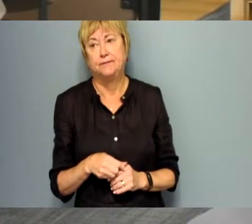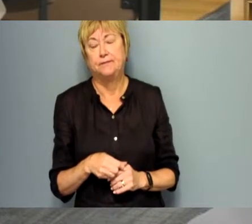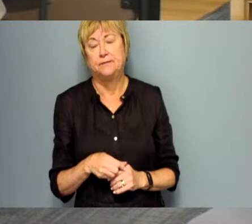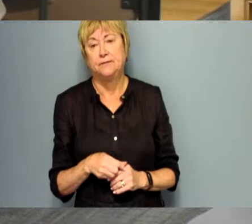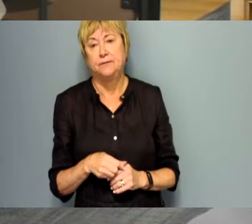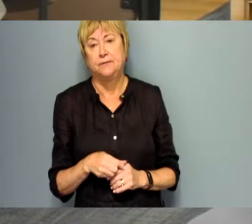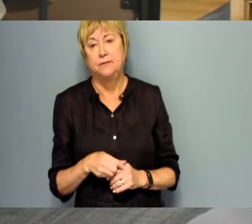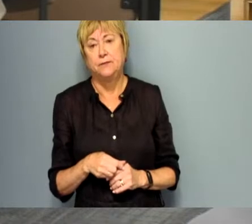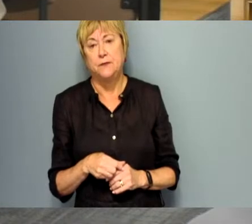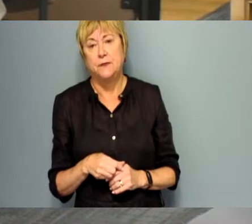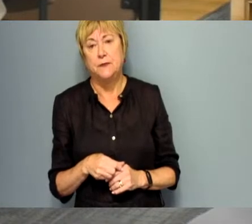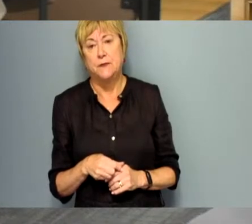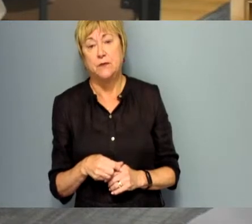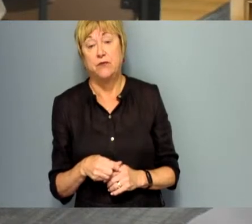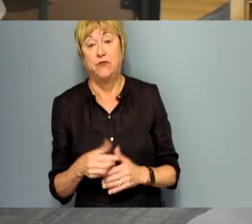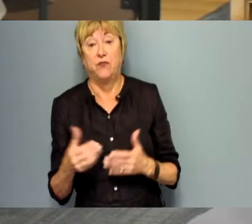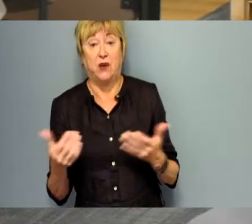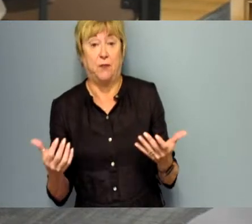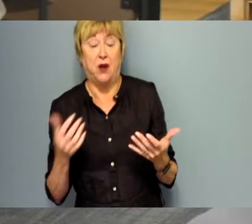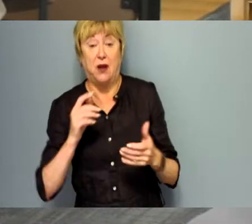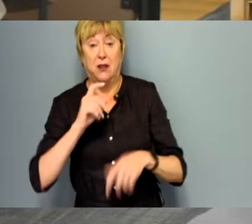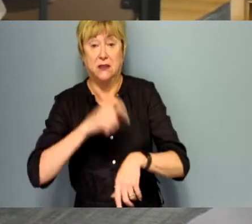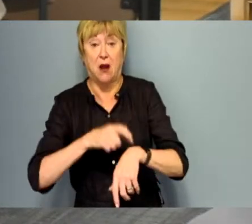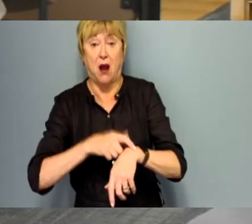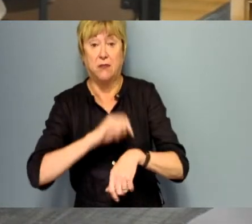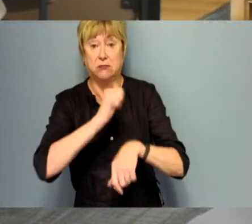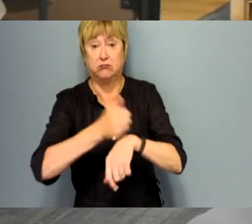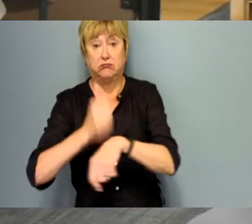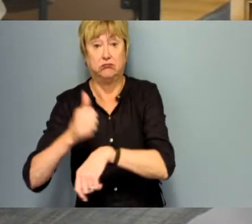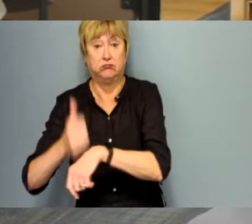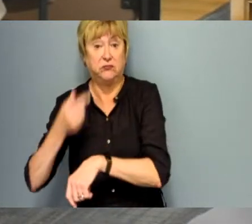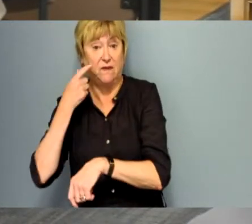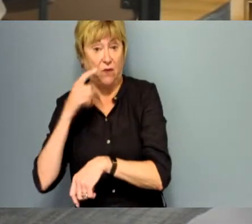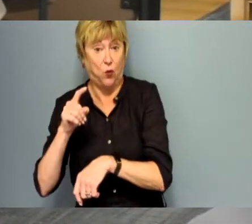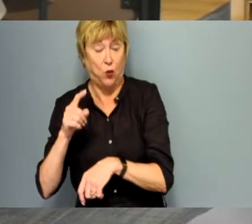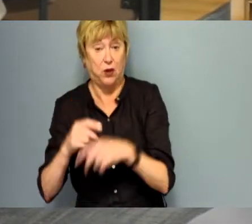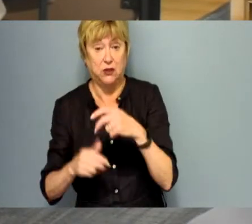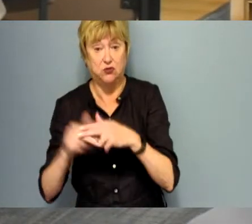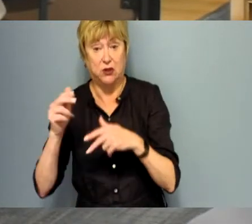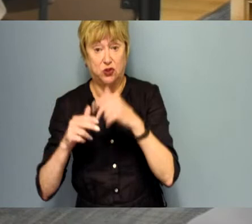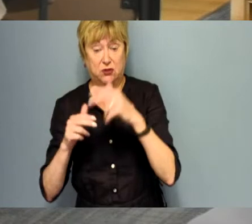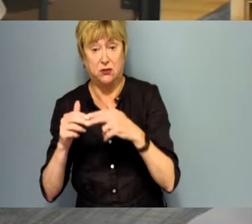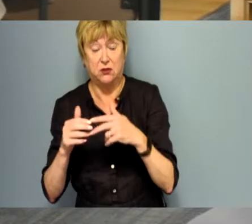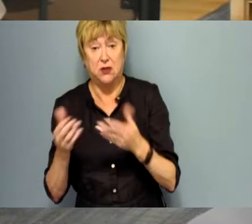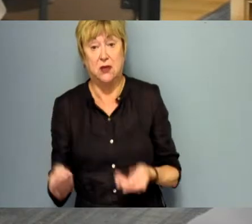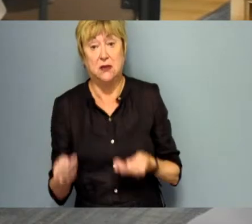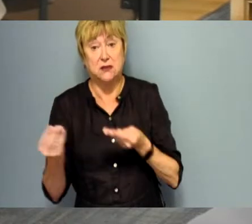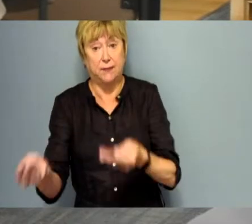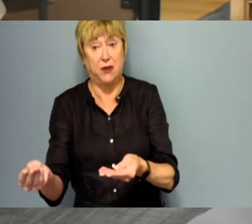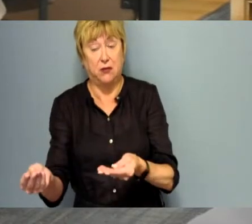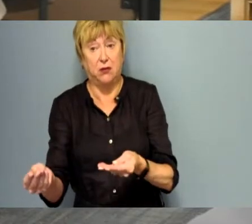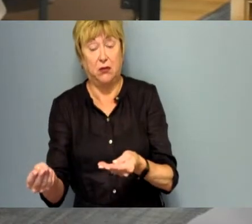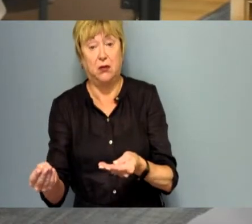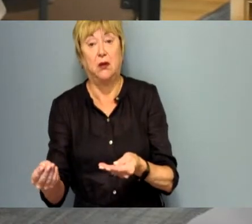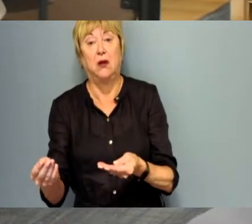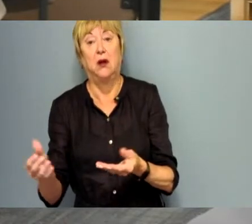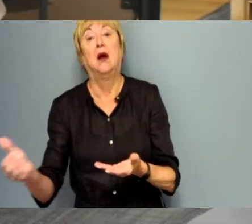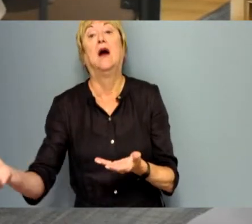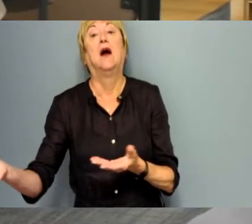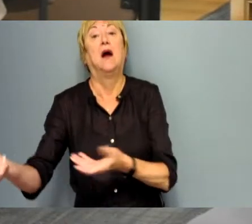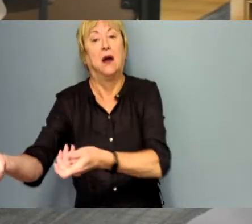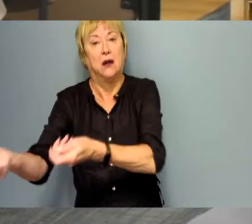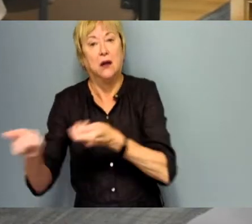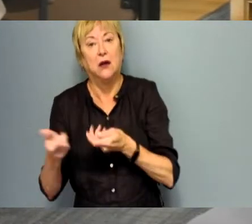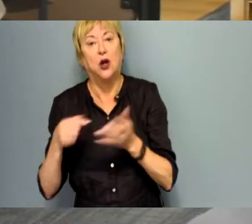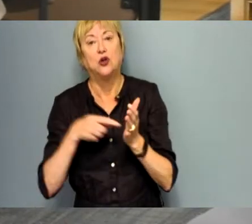Base bid milestones for the construction project are as follows. Submittal submissions, including procurement, due 90 days